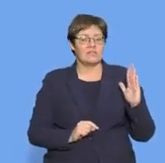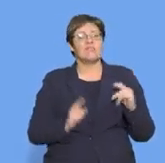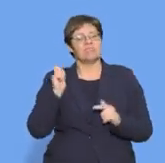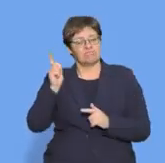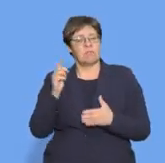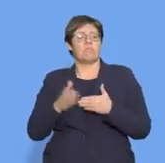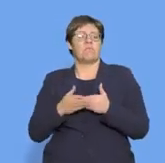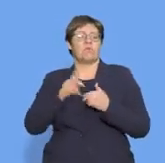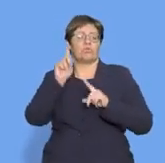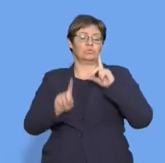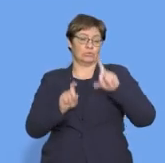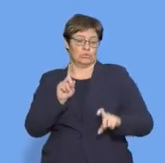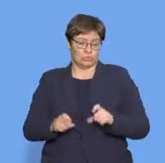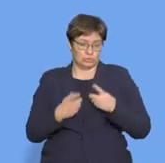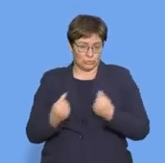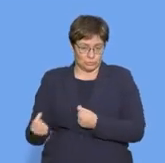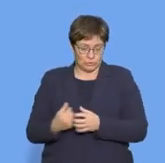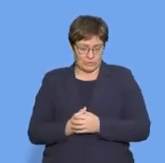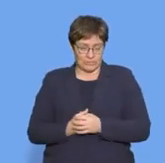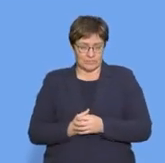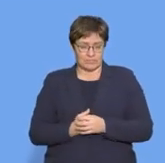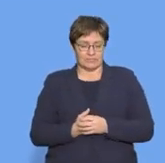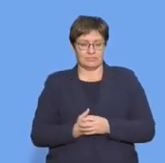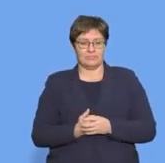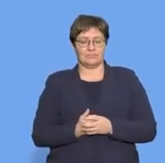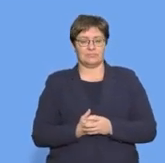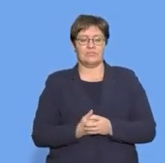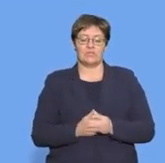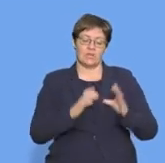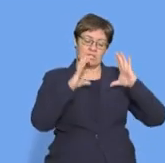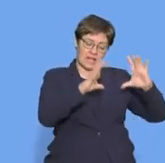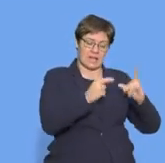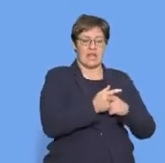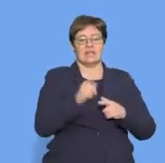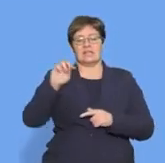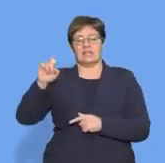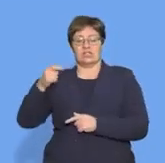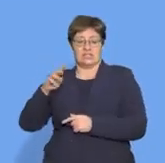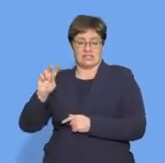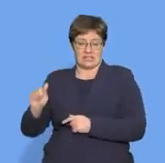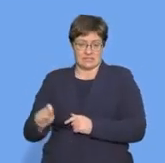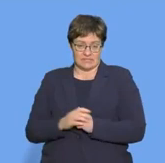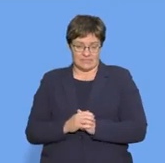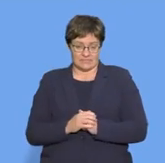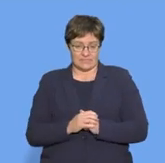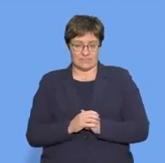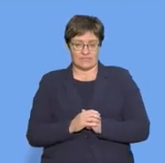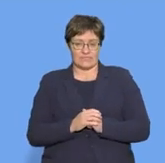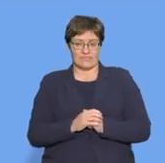do some questions that have to do with equations of a circle and equation of a tangent.